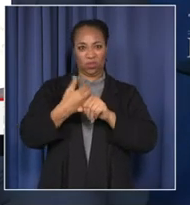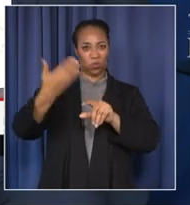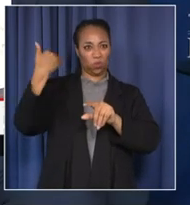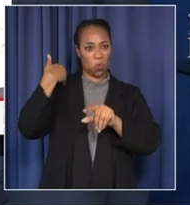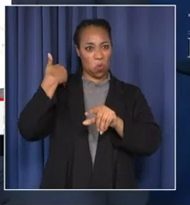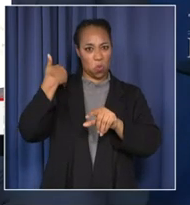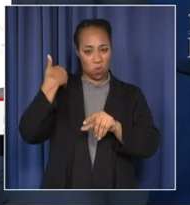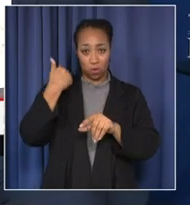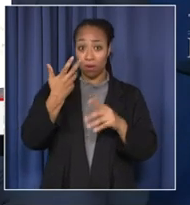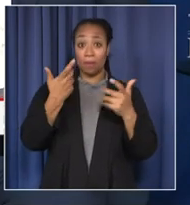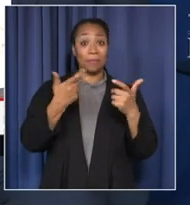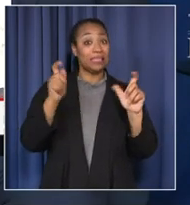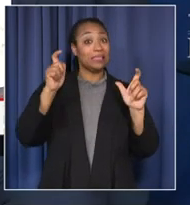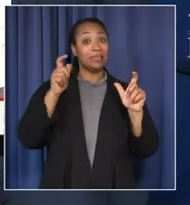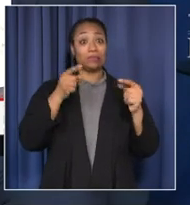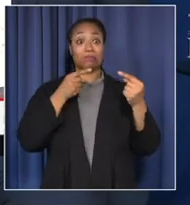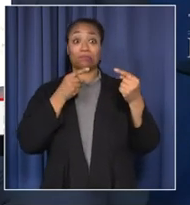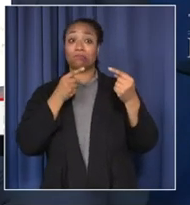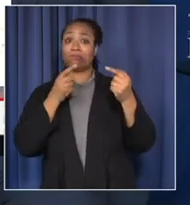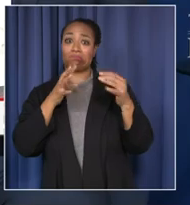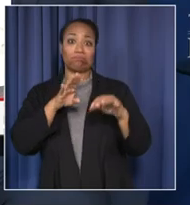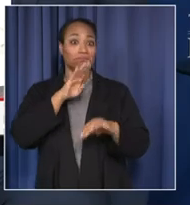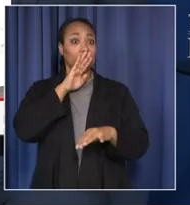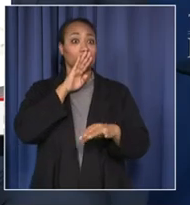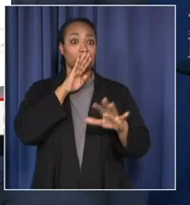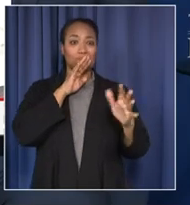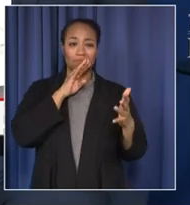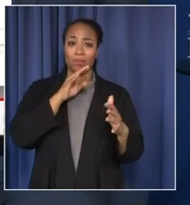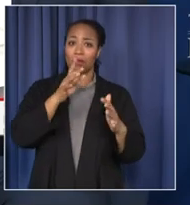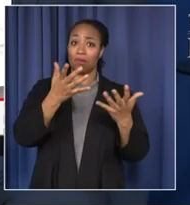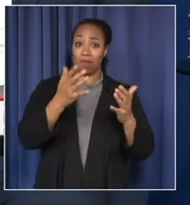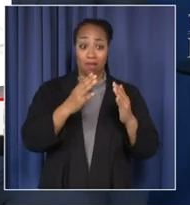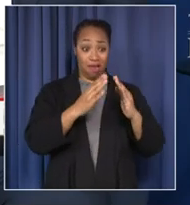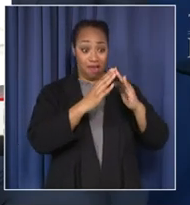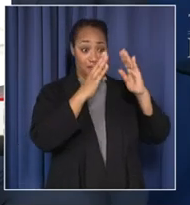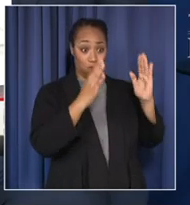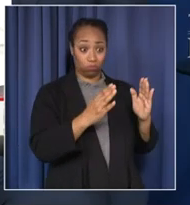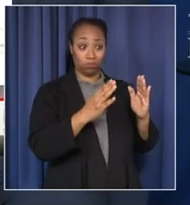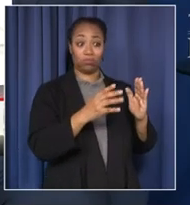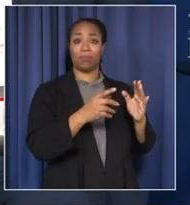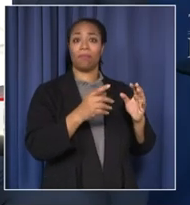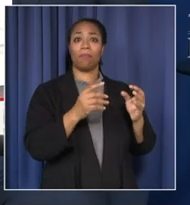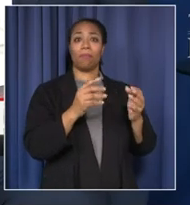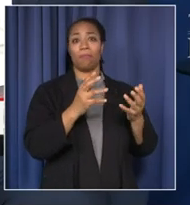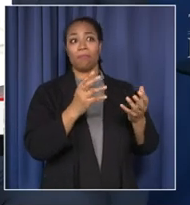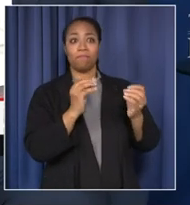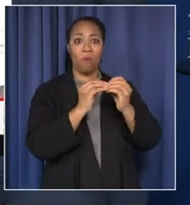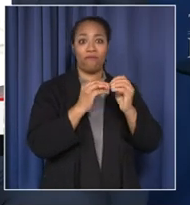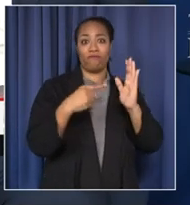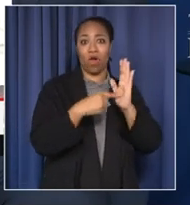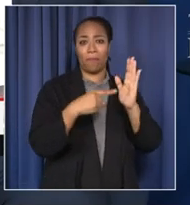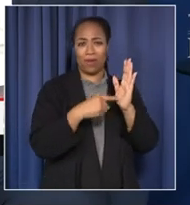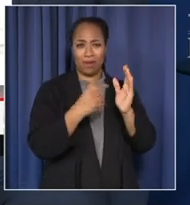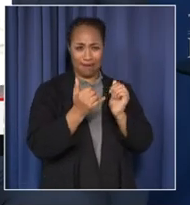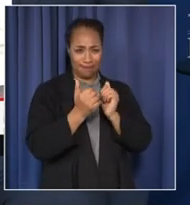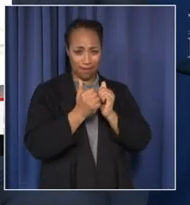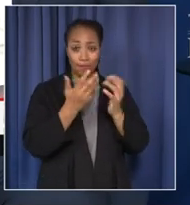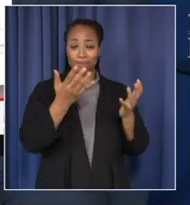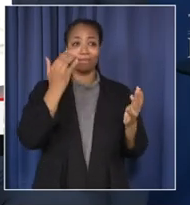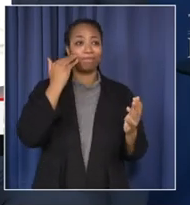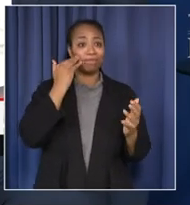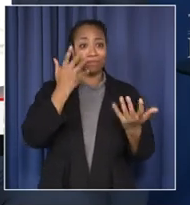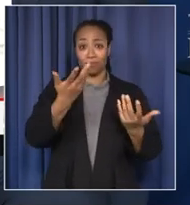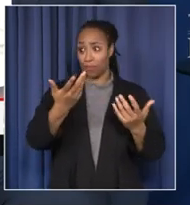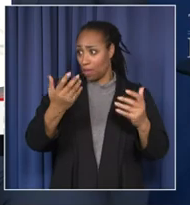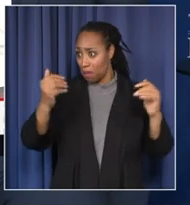for more people? Because we do have a hot economy. People do want to live here. People are starting their businesses